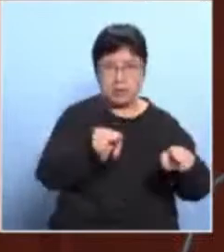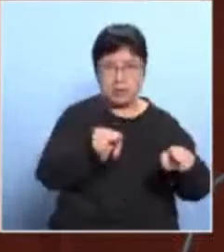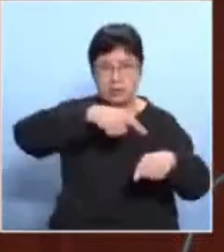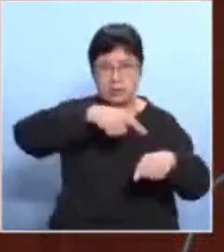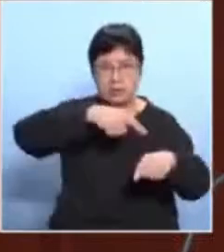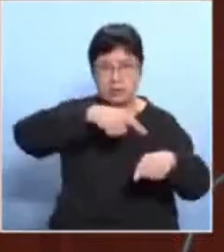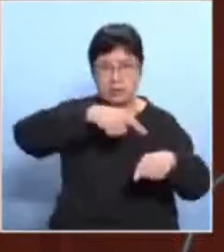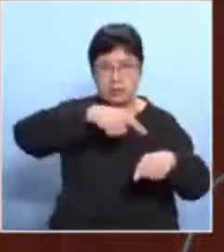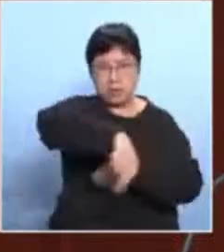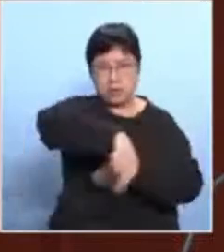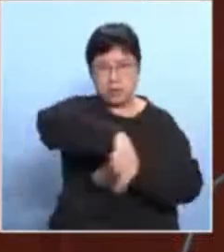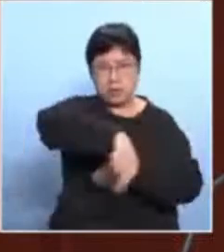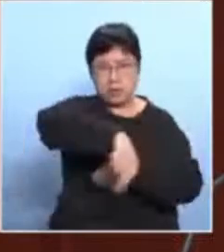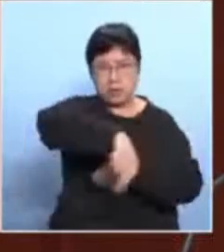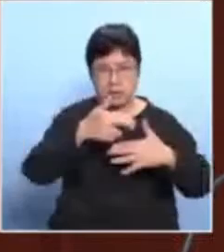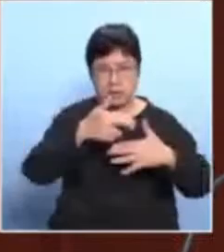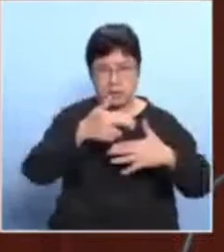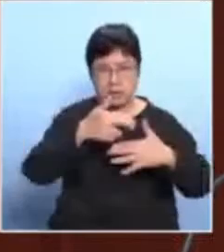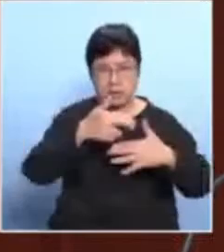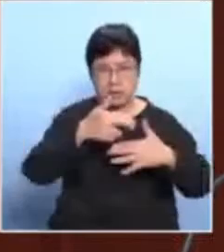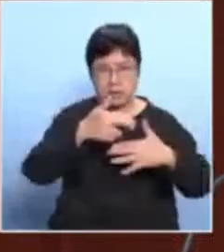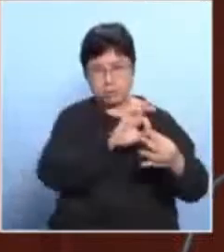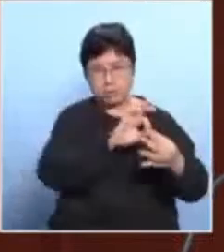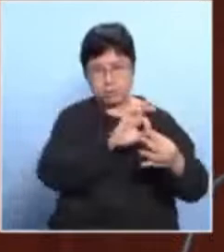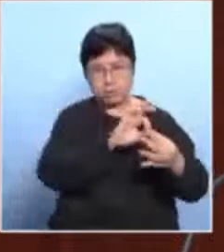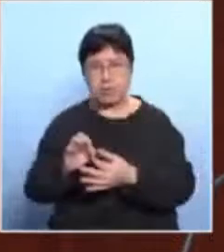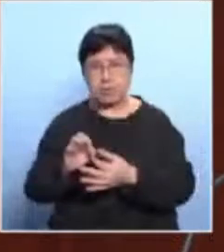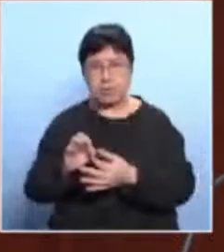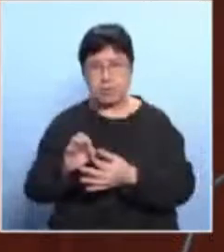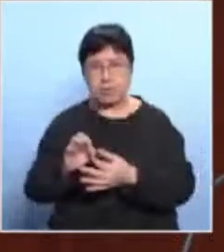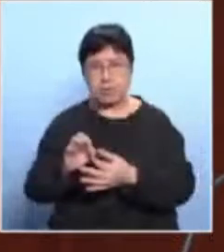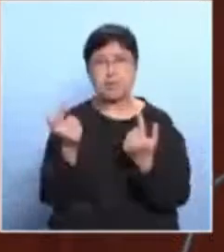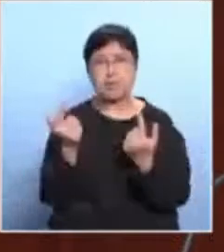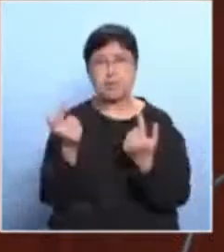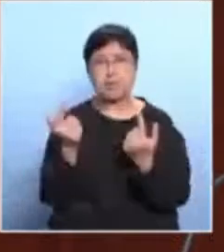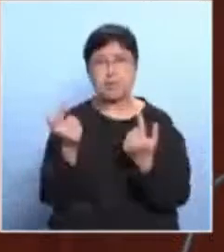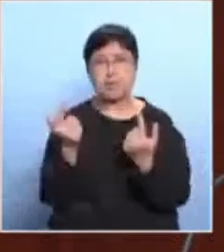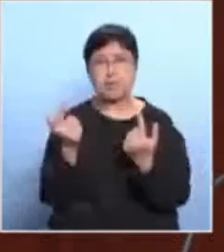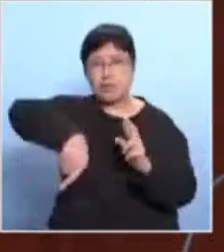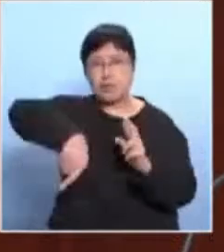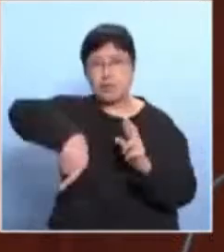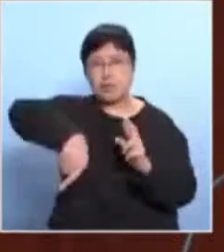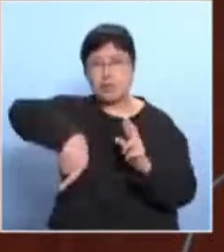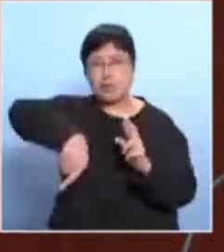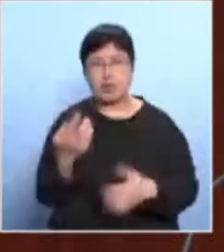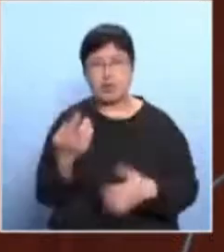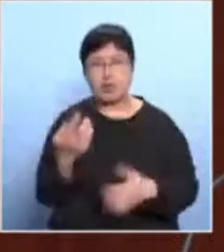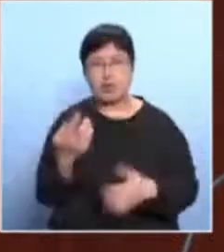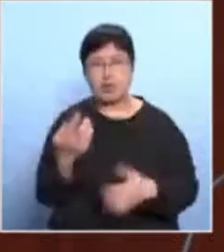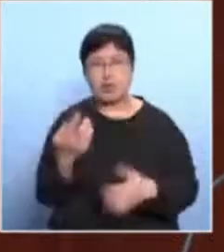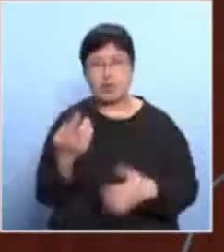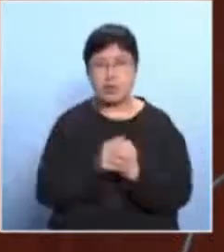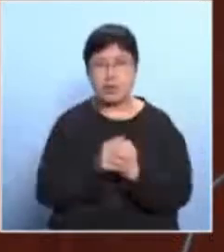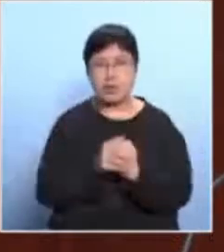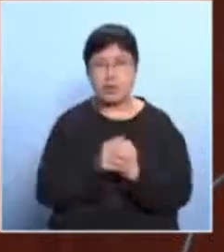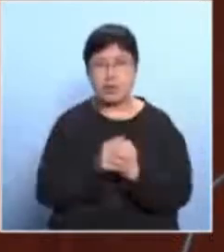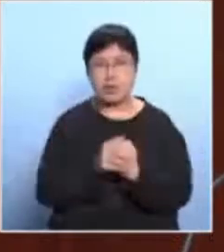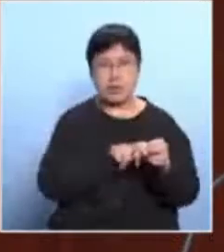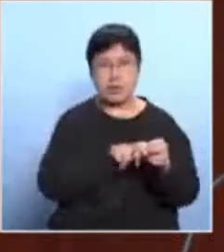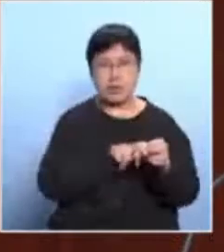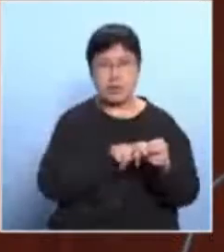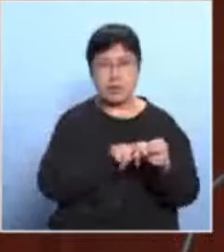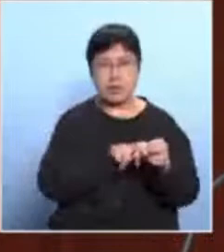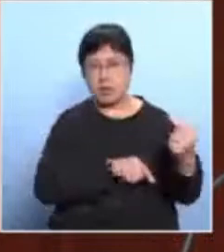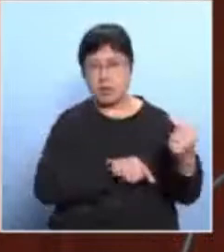the west to the east, the Northern Metropolis will be divided into the following 4 major zones.